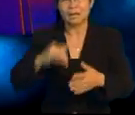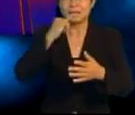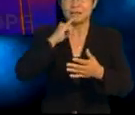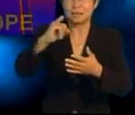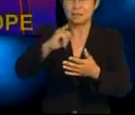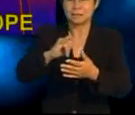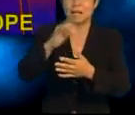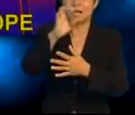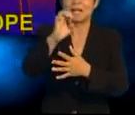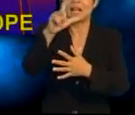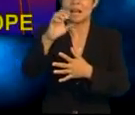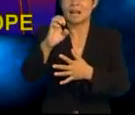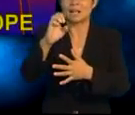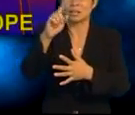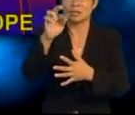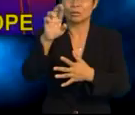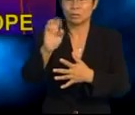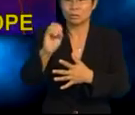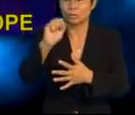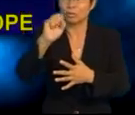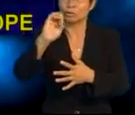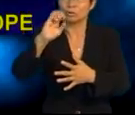It's an electroscope.